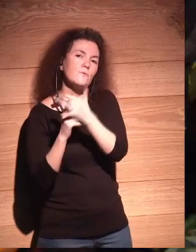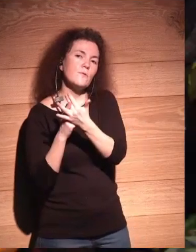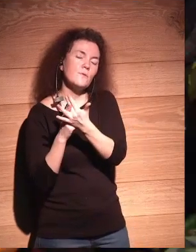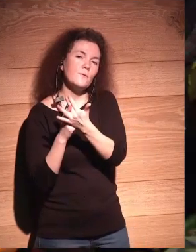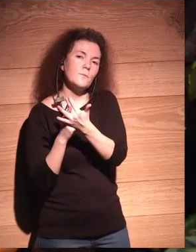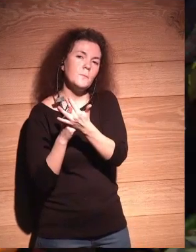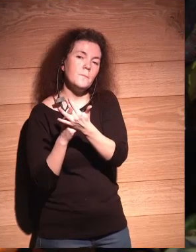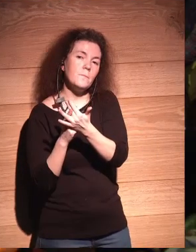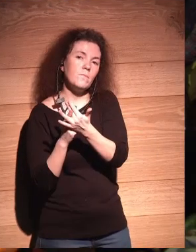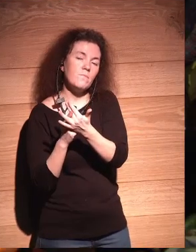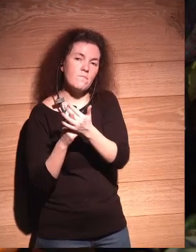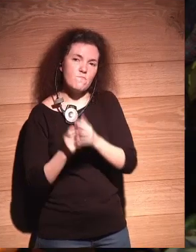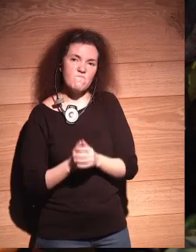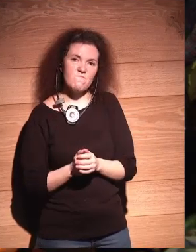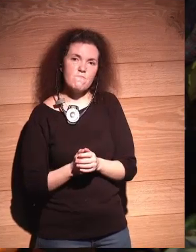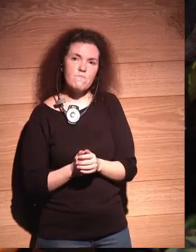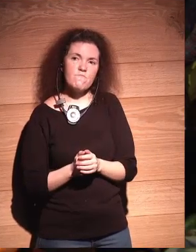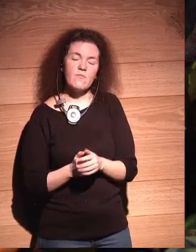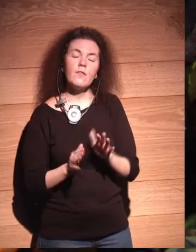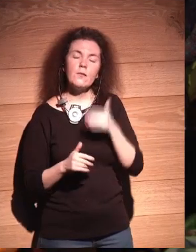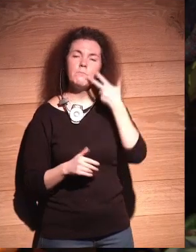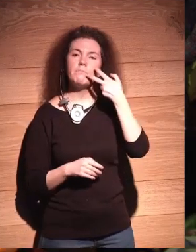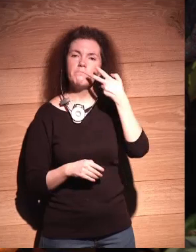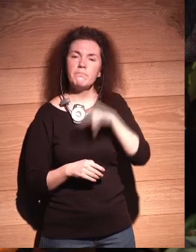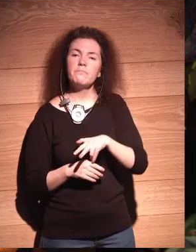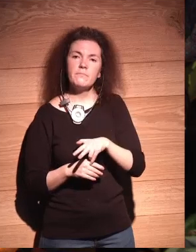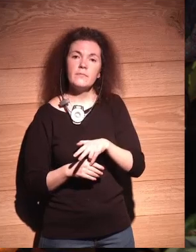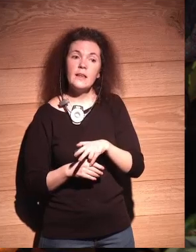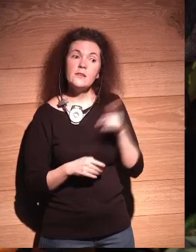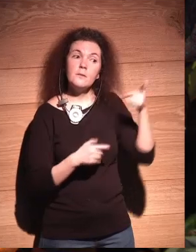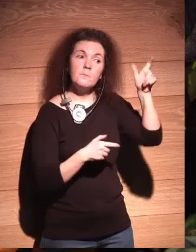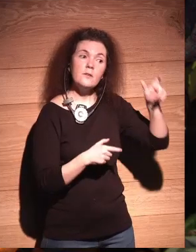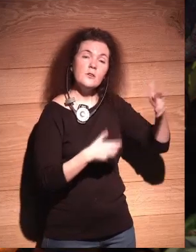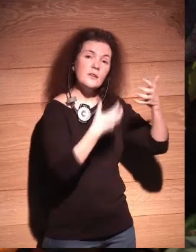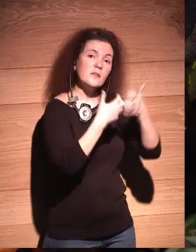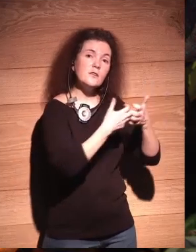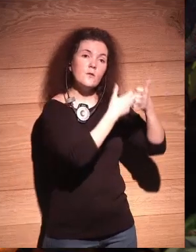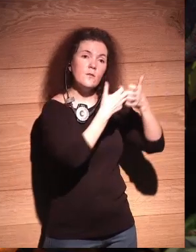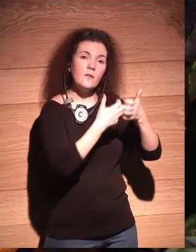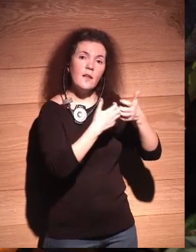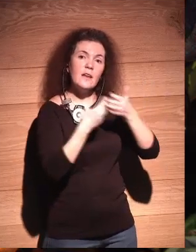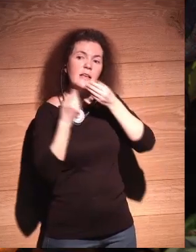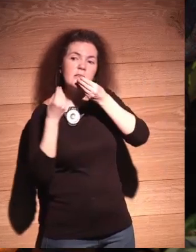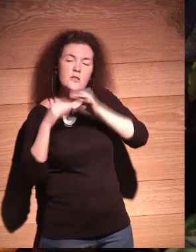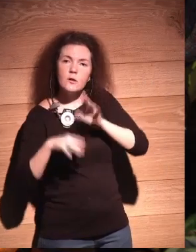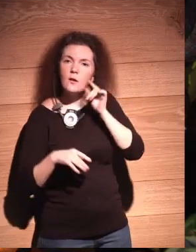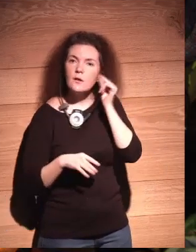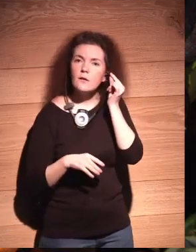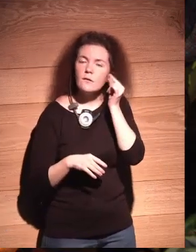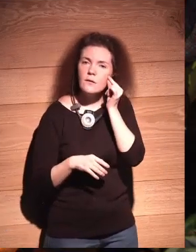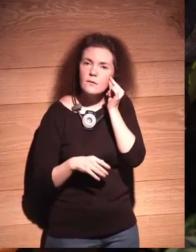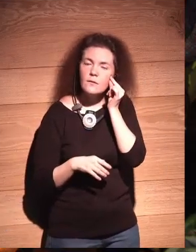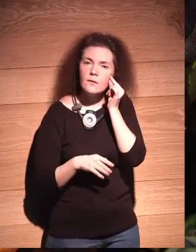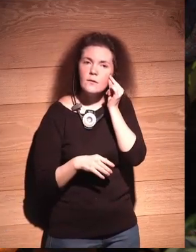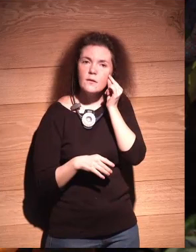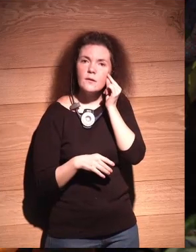they knew what his story was. And so they stood in front of him and waving to him